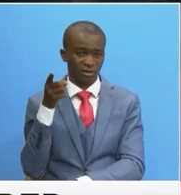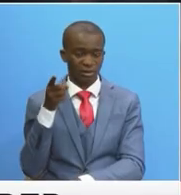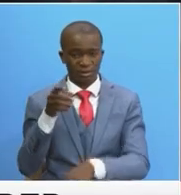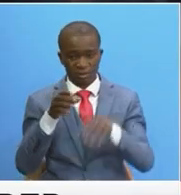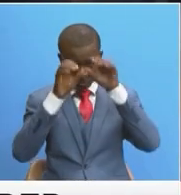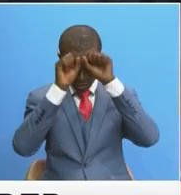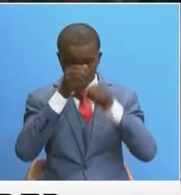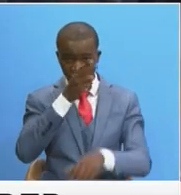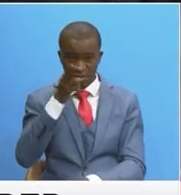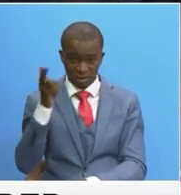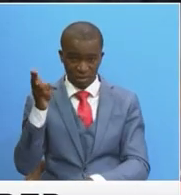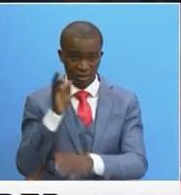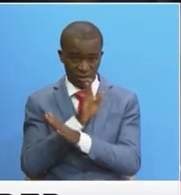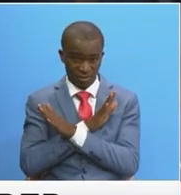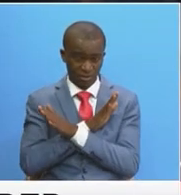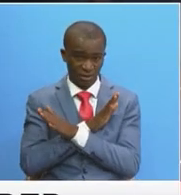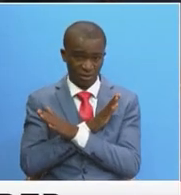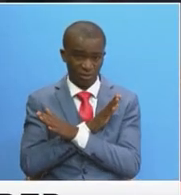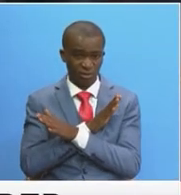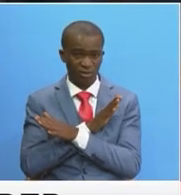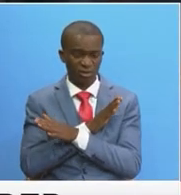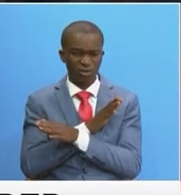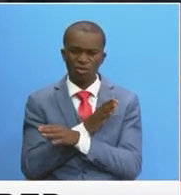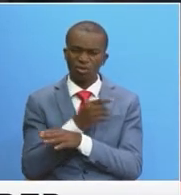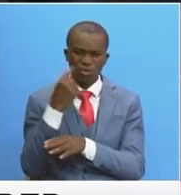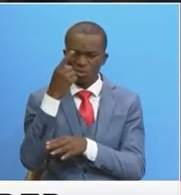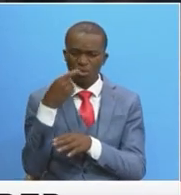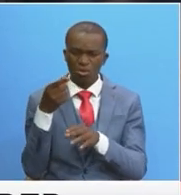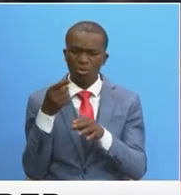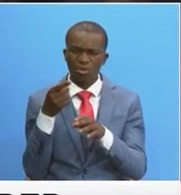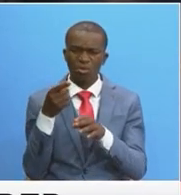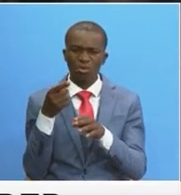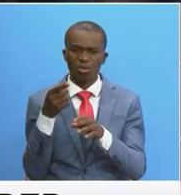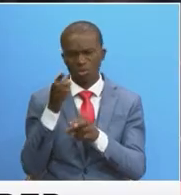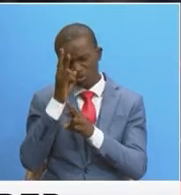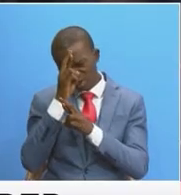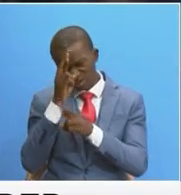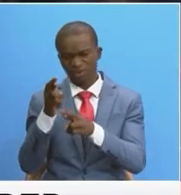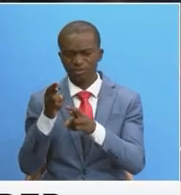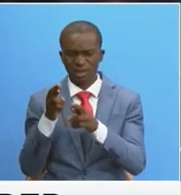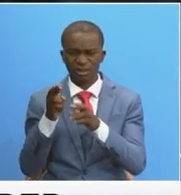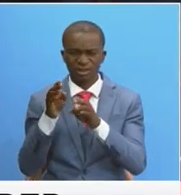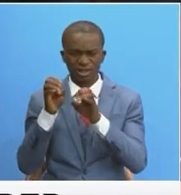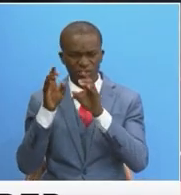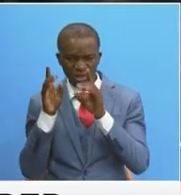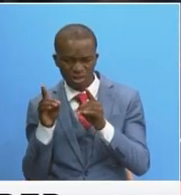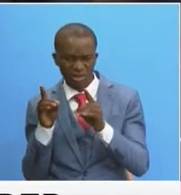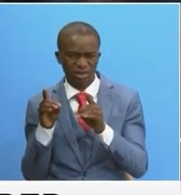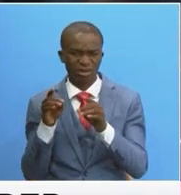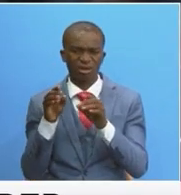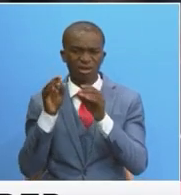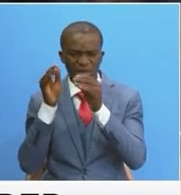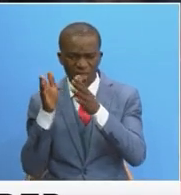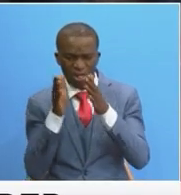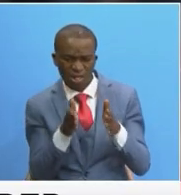Zambia, who values education, who values the voice of the teacher through the